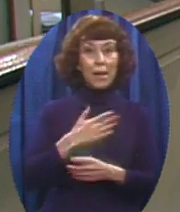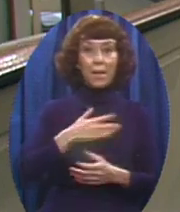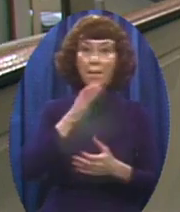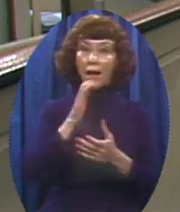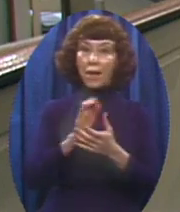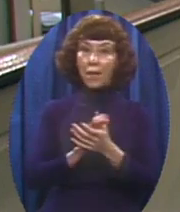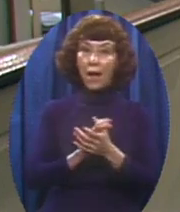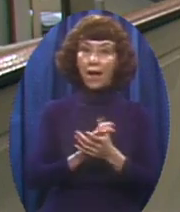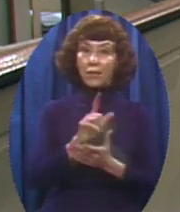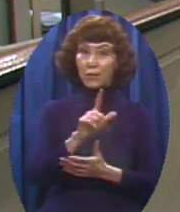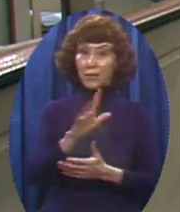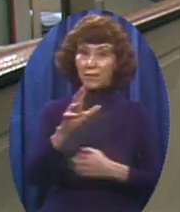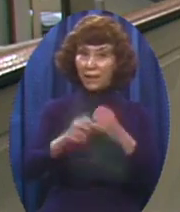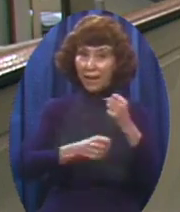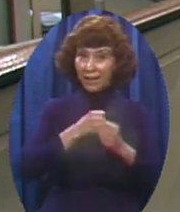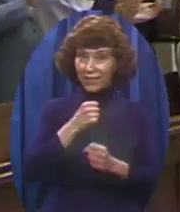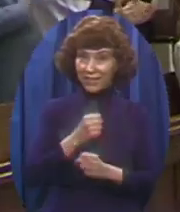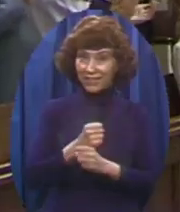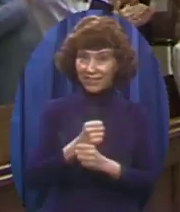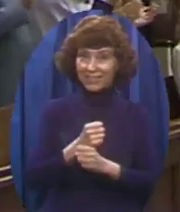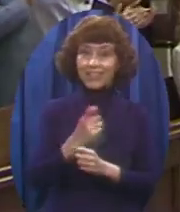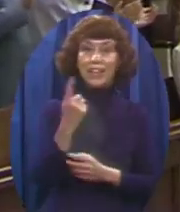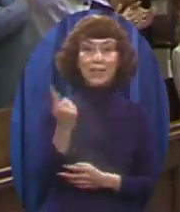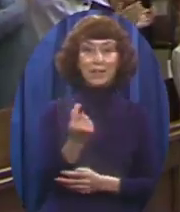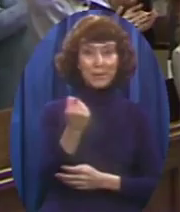endurance and faithfulness.